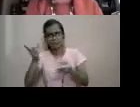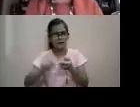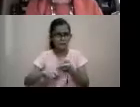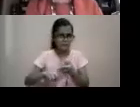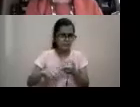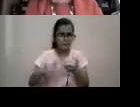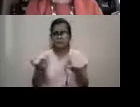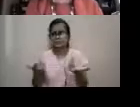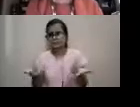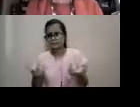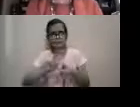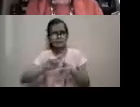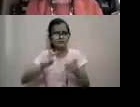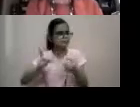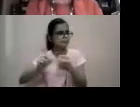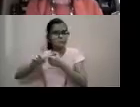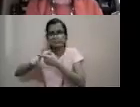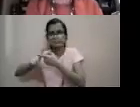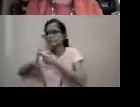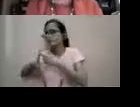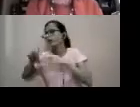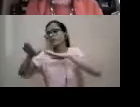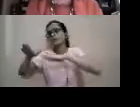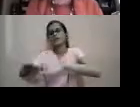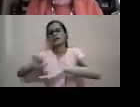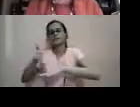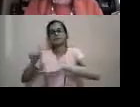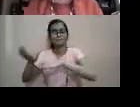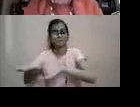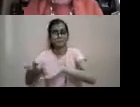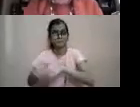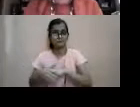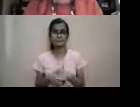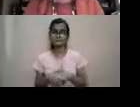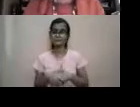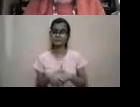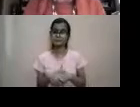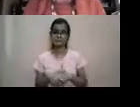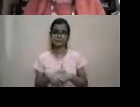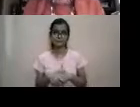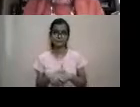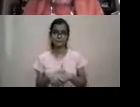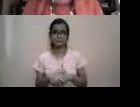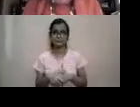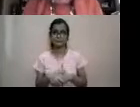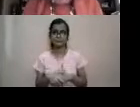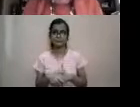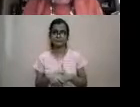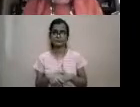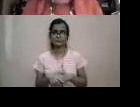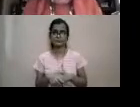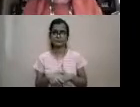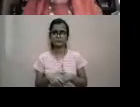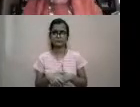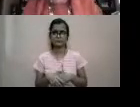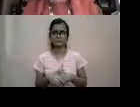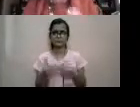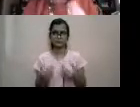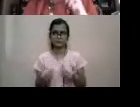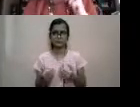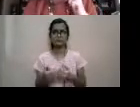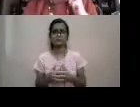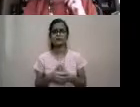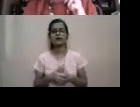frail, and whenever we are without important needed capacities. These inevitable